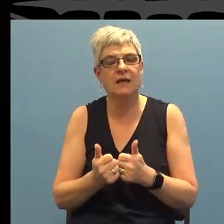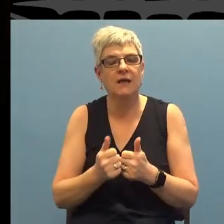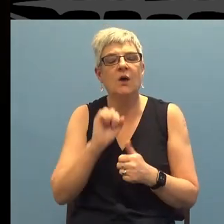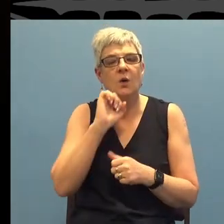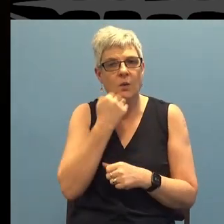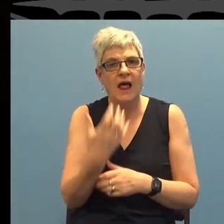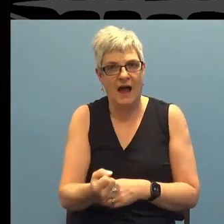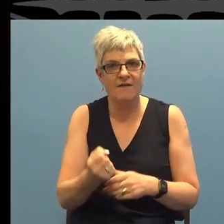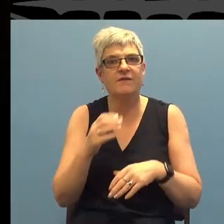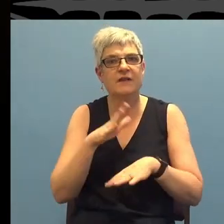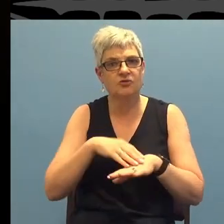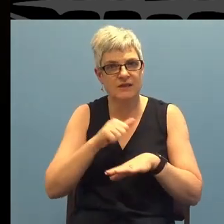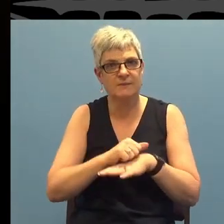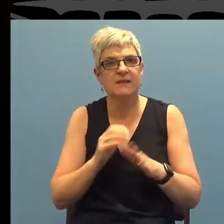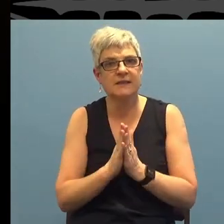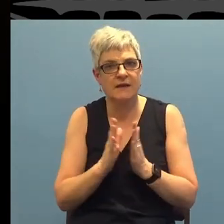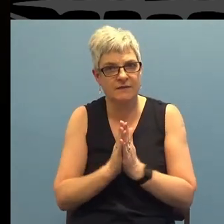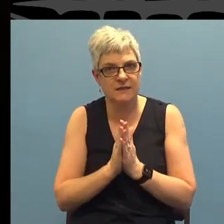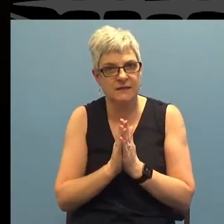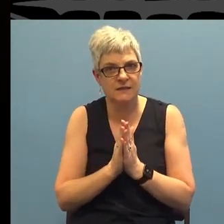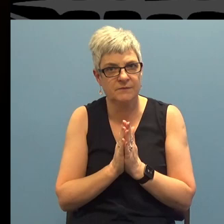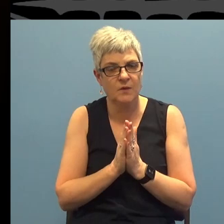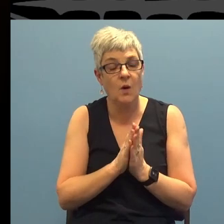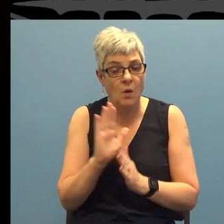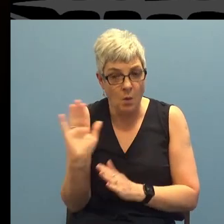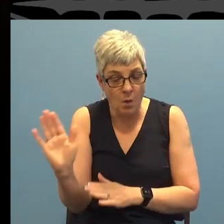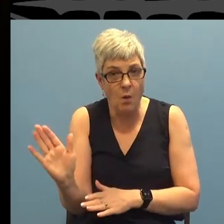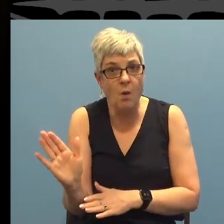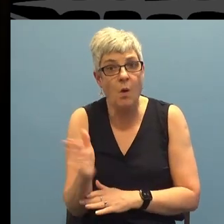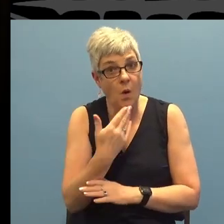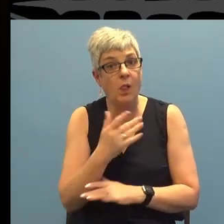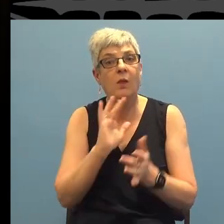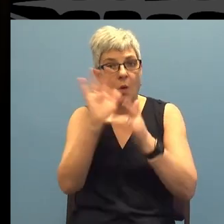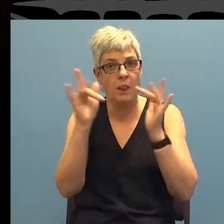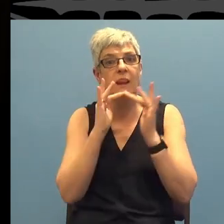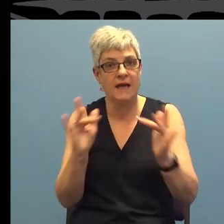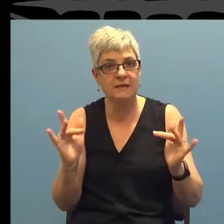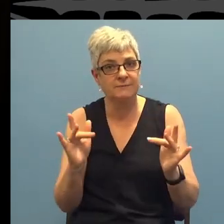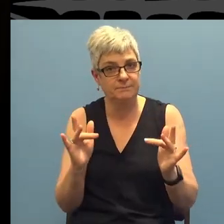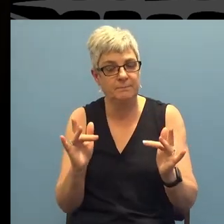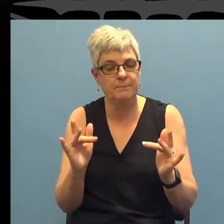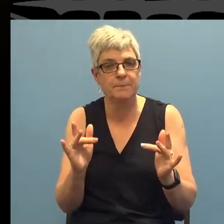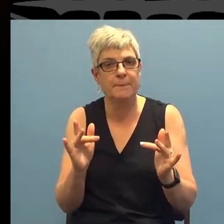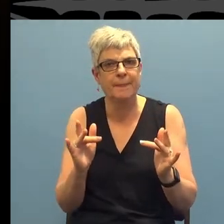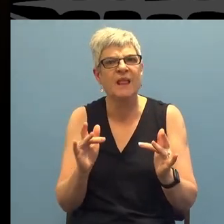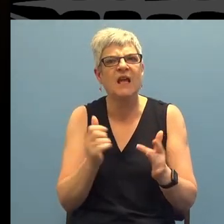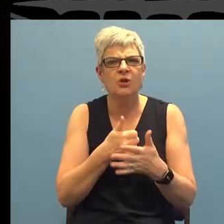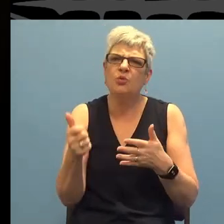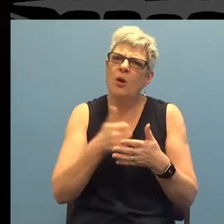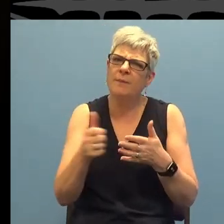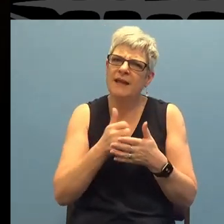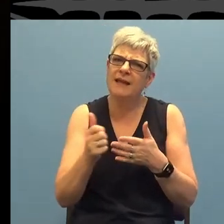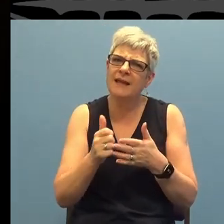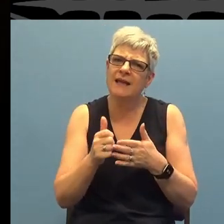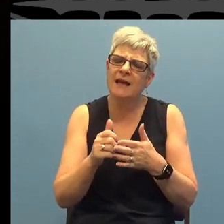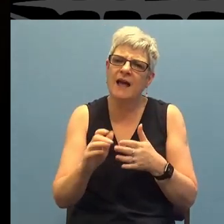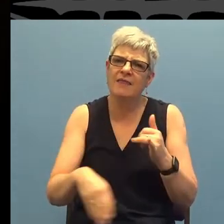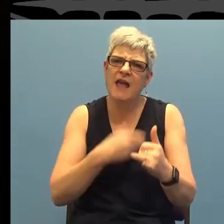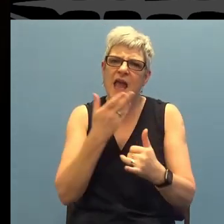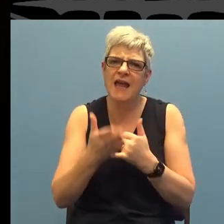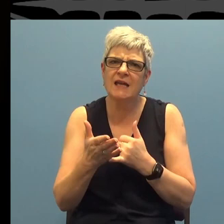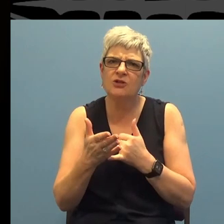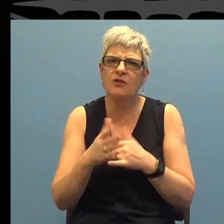service. All of these are online. Usually after the Christmas morning